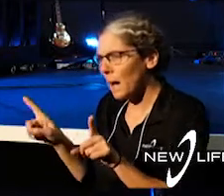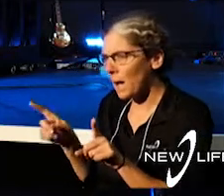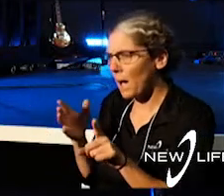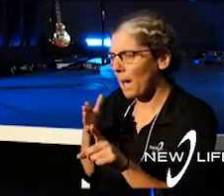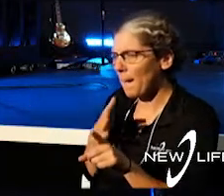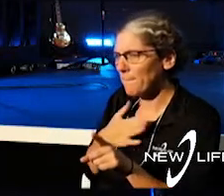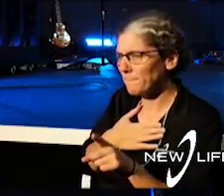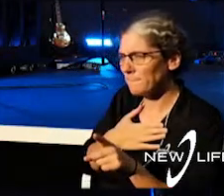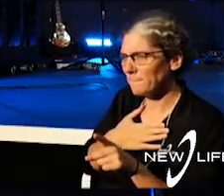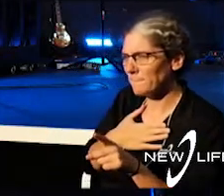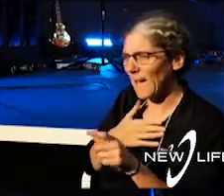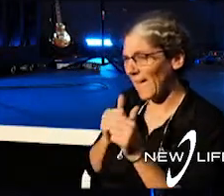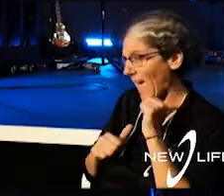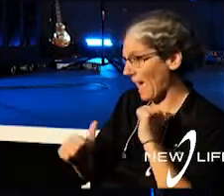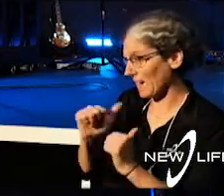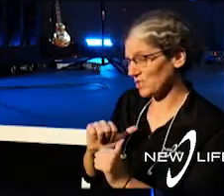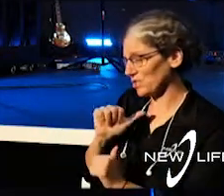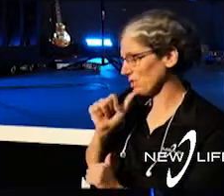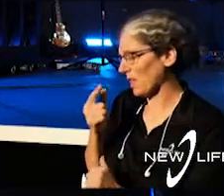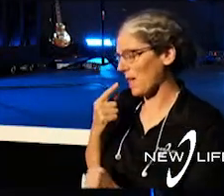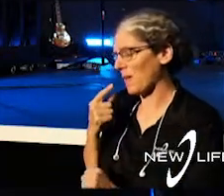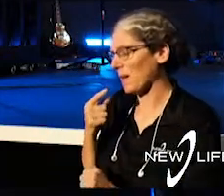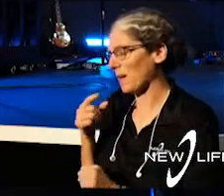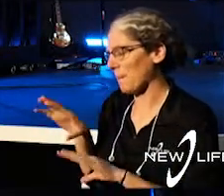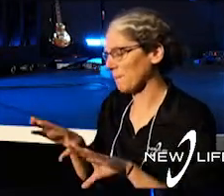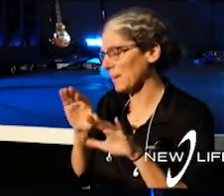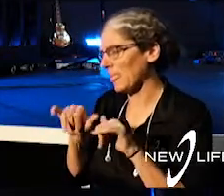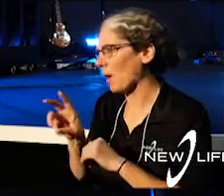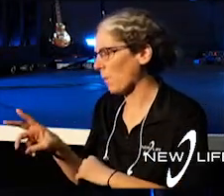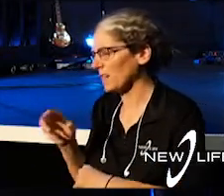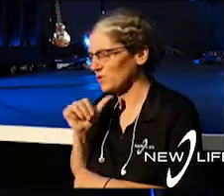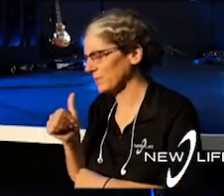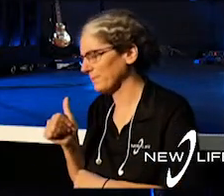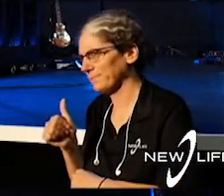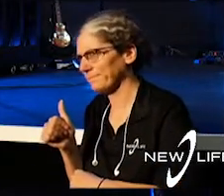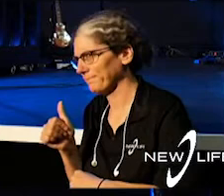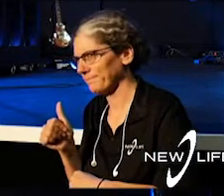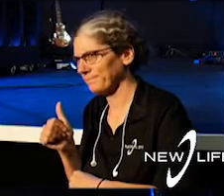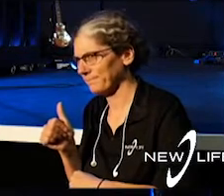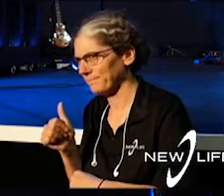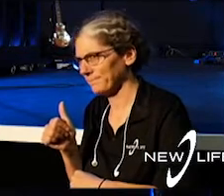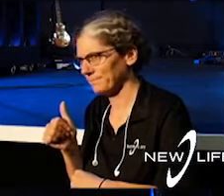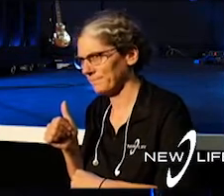but I should not have responded in conflict. I'm sorry.